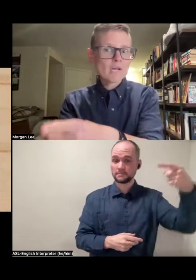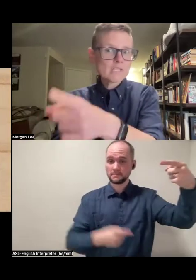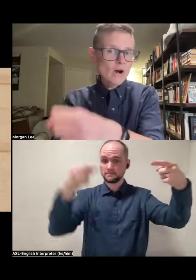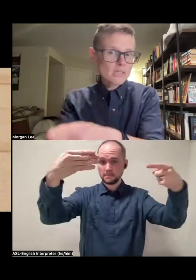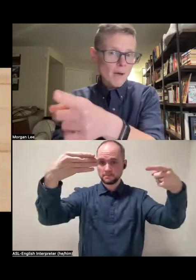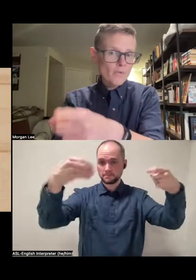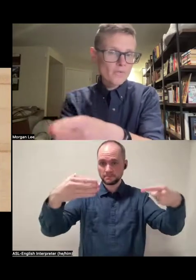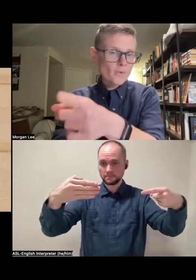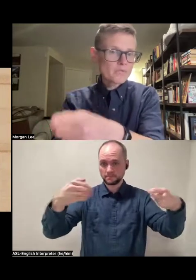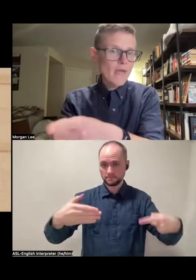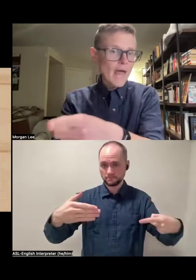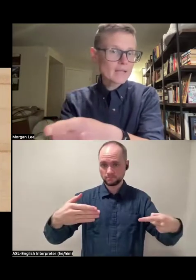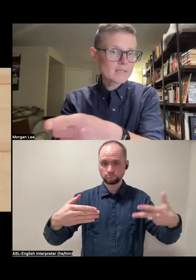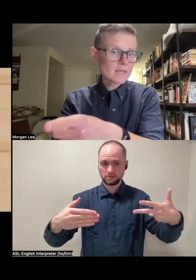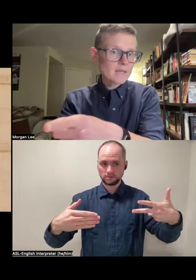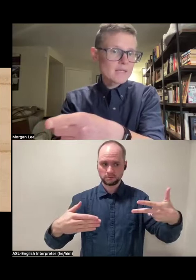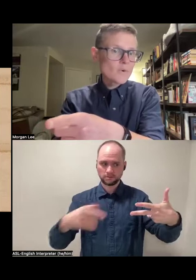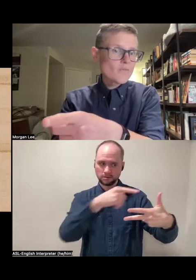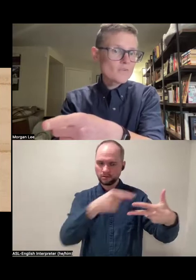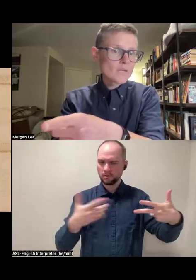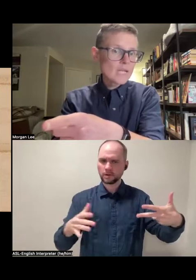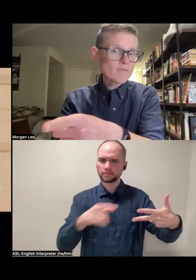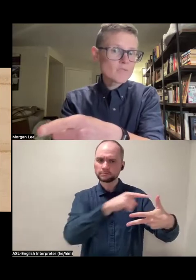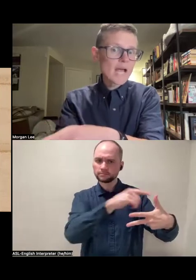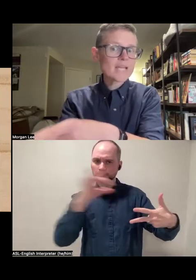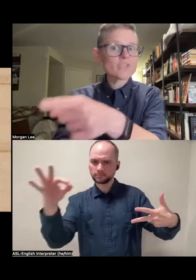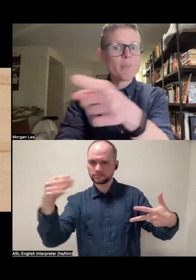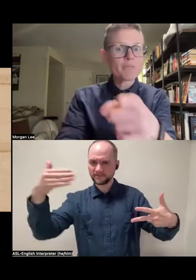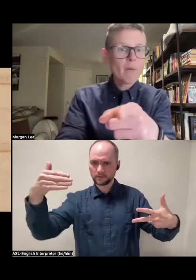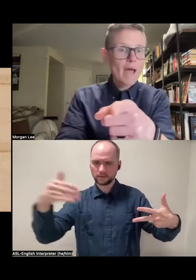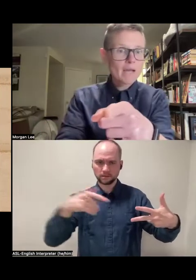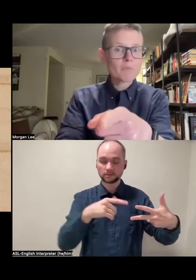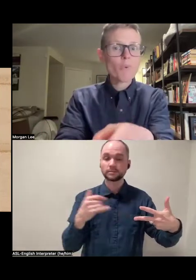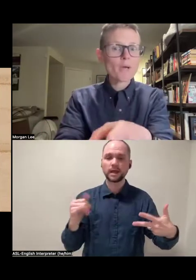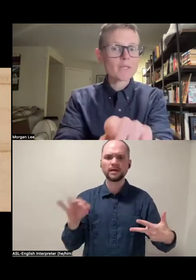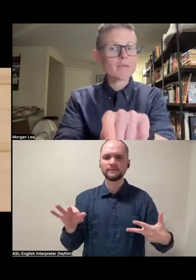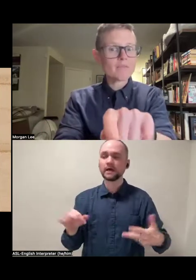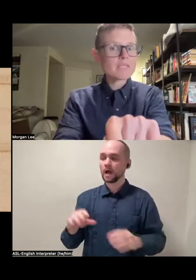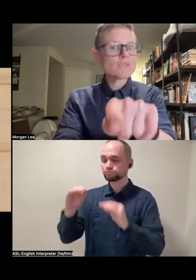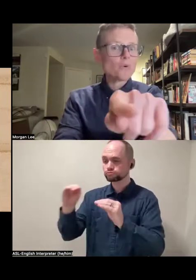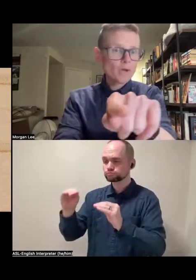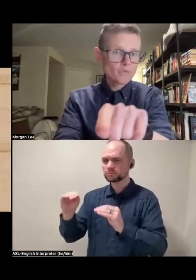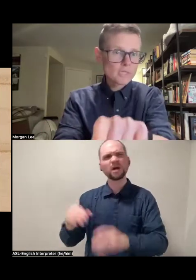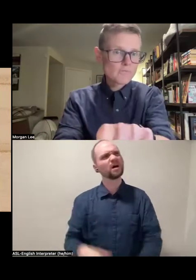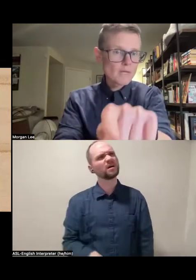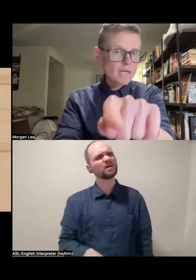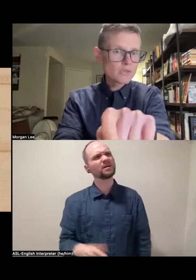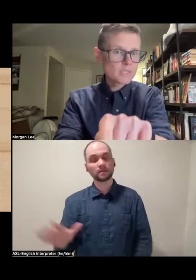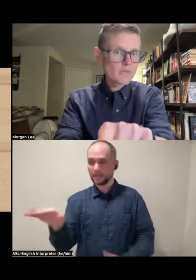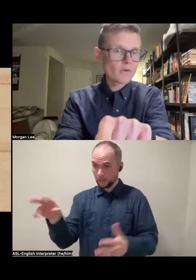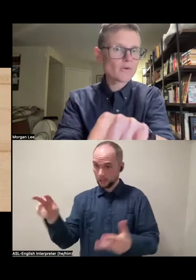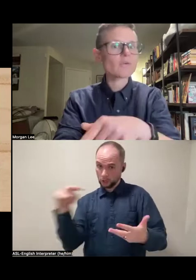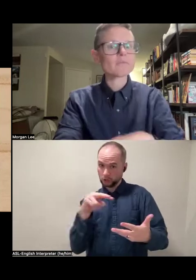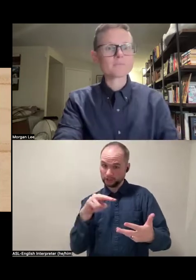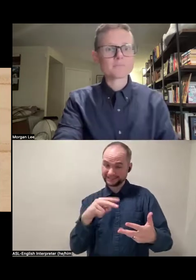we've already talked about those flags. So if there's any confusion, I can just bounce back and point these two countries right next